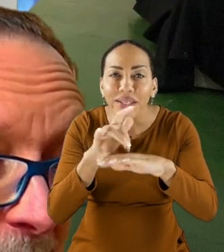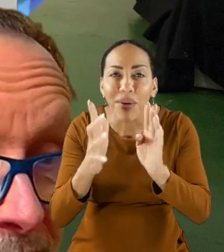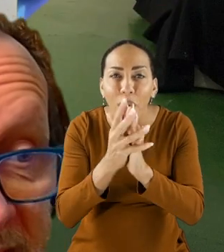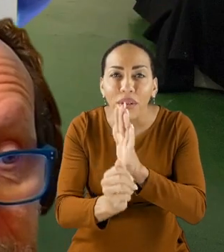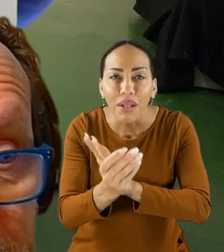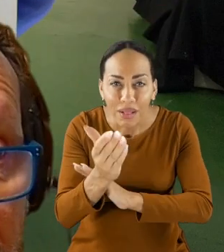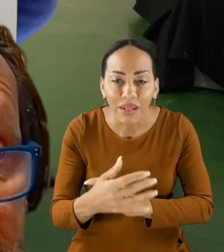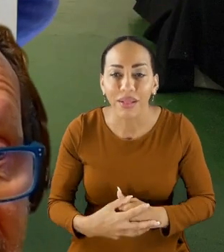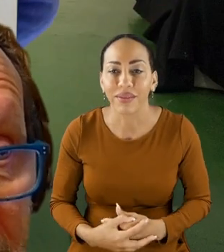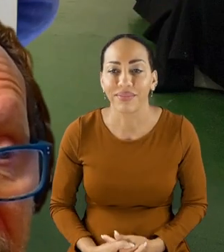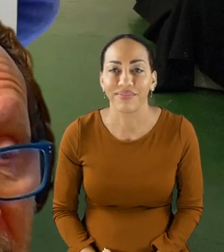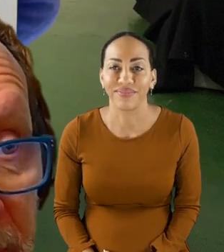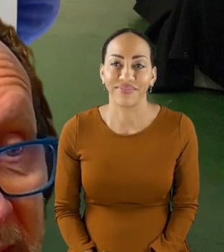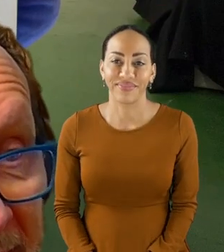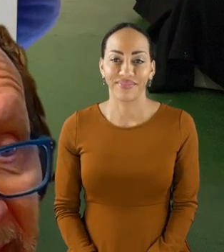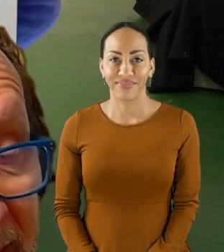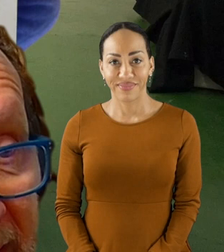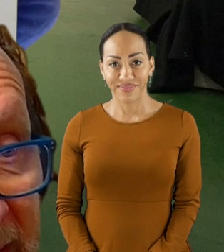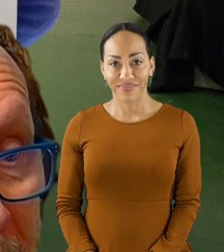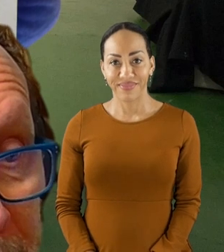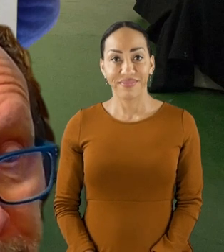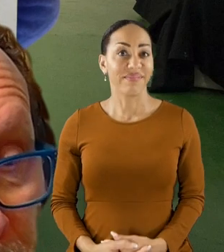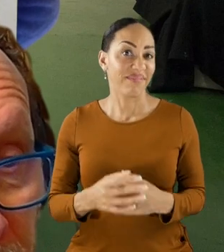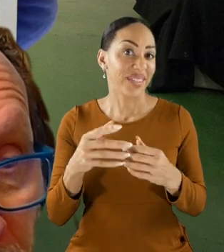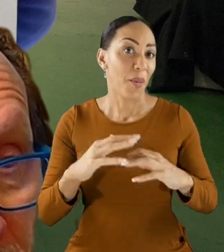Like in the paper theatre model, really. But yes, it is.